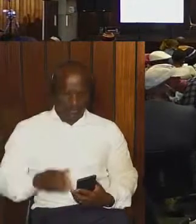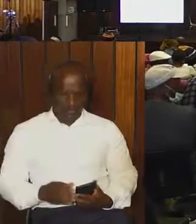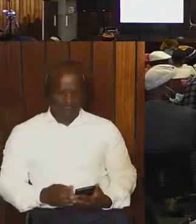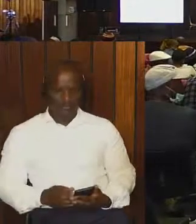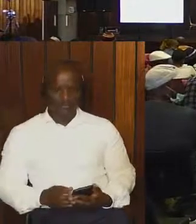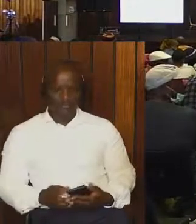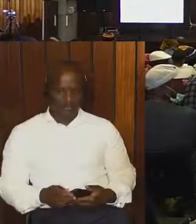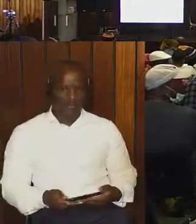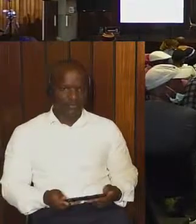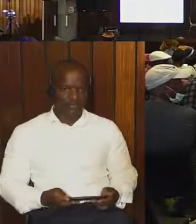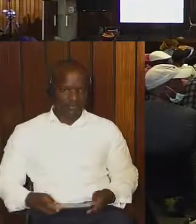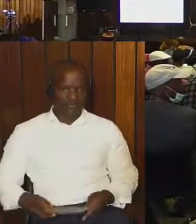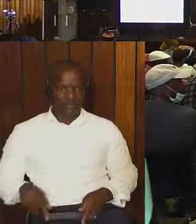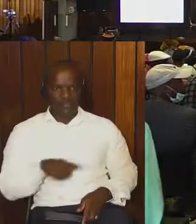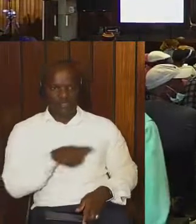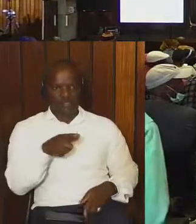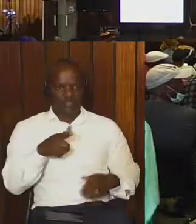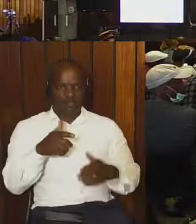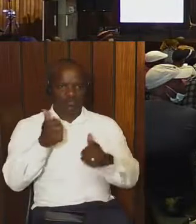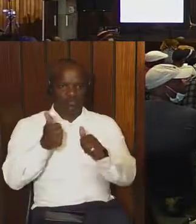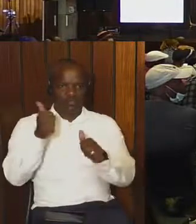Le baka hodimo ke ba dumedisa.